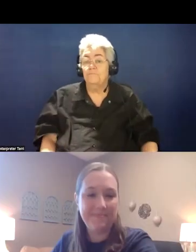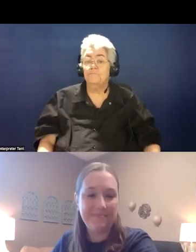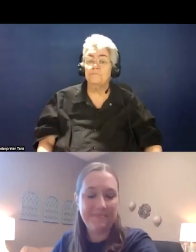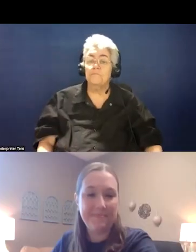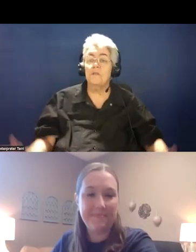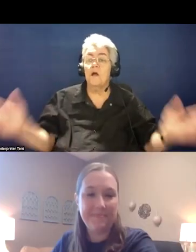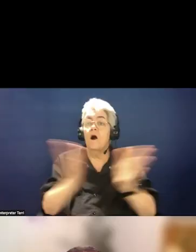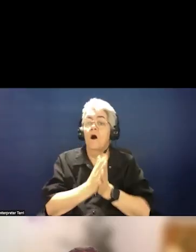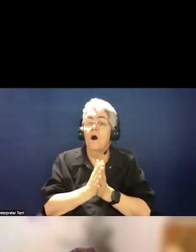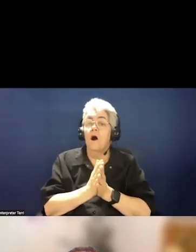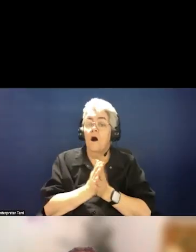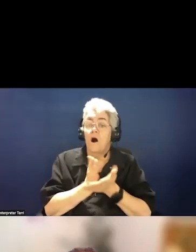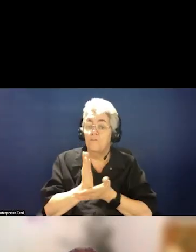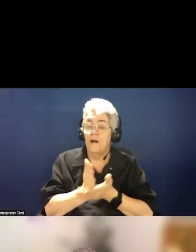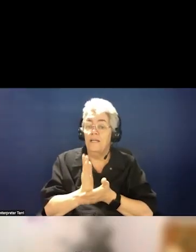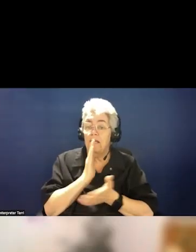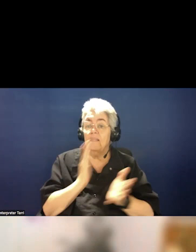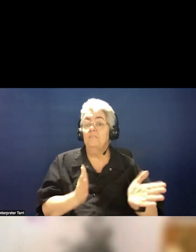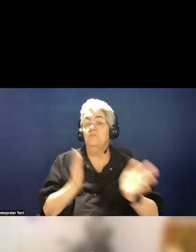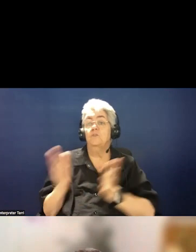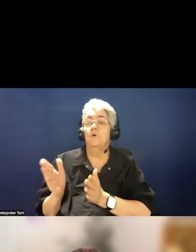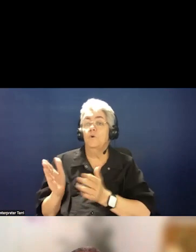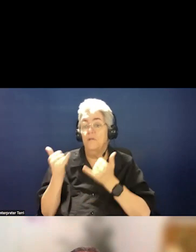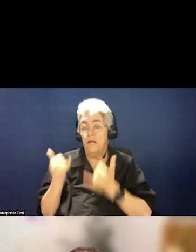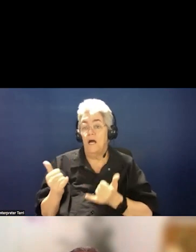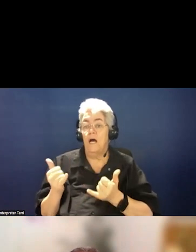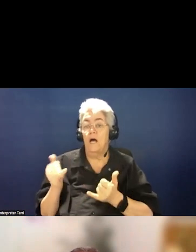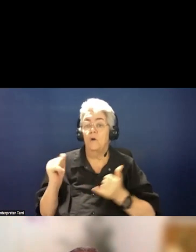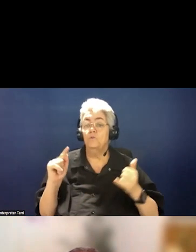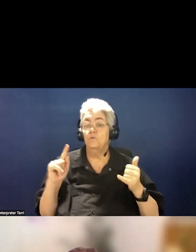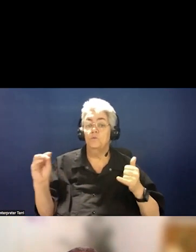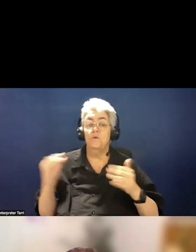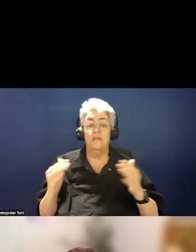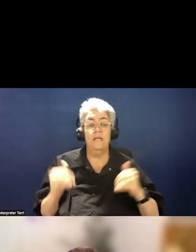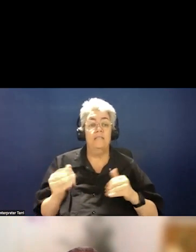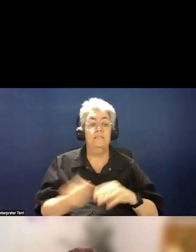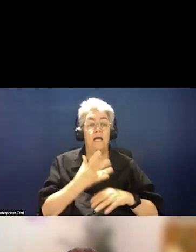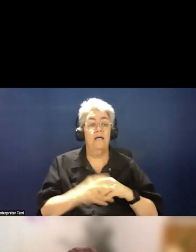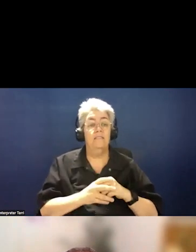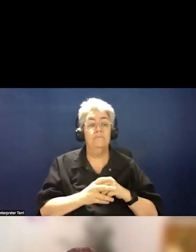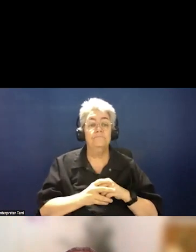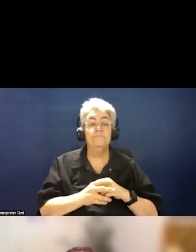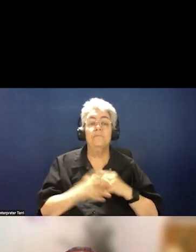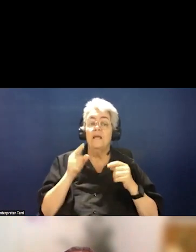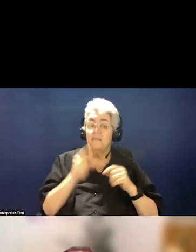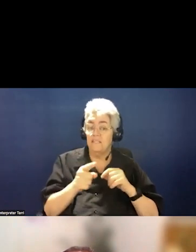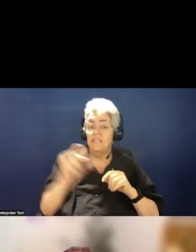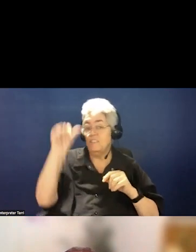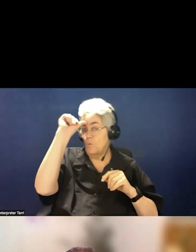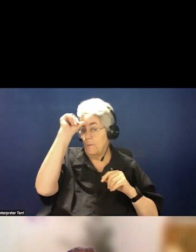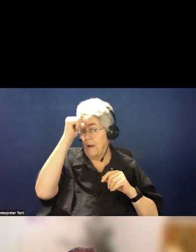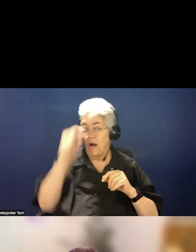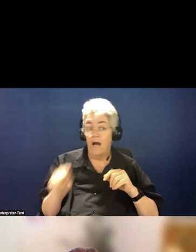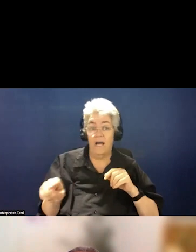righty. Well, let's move now to our next slide. And this again is a reminder of